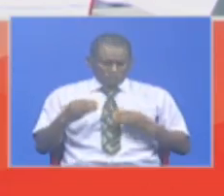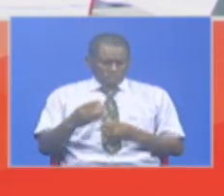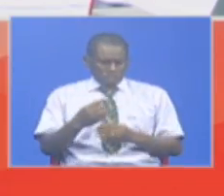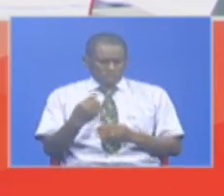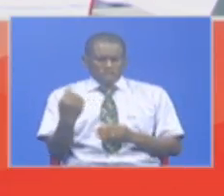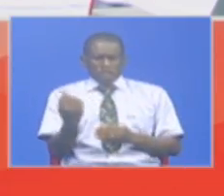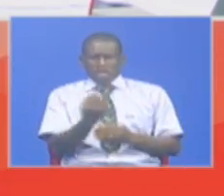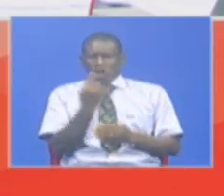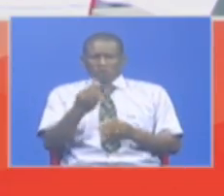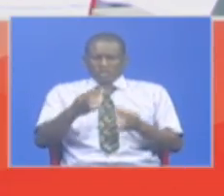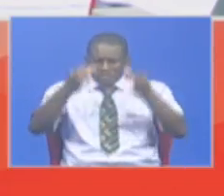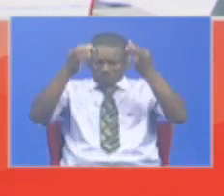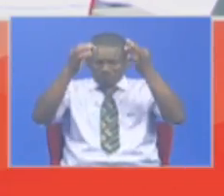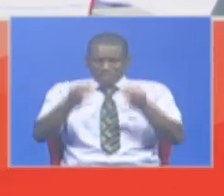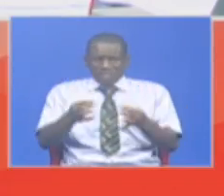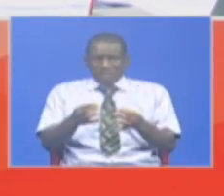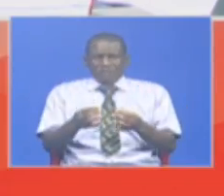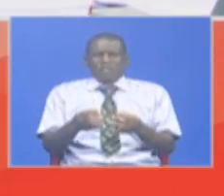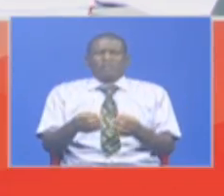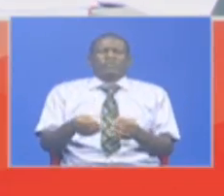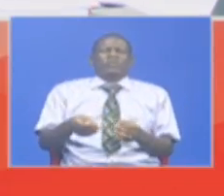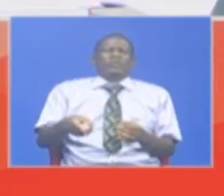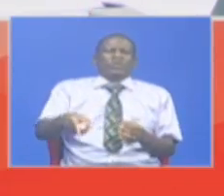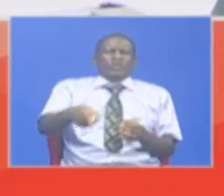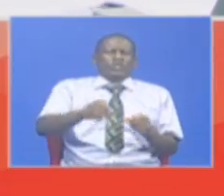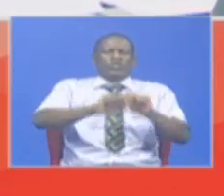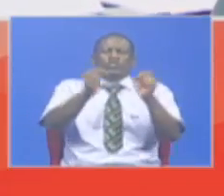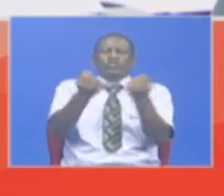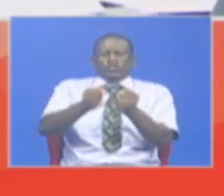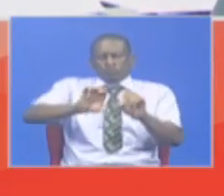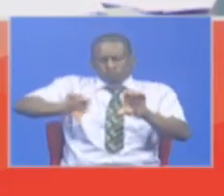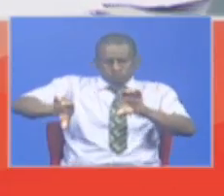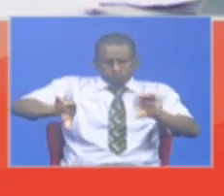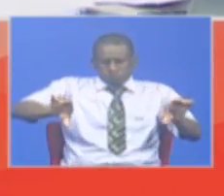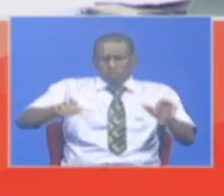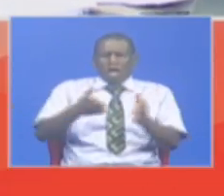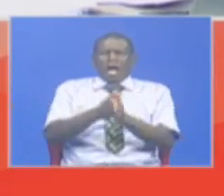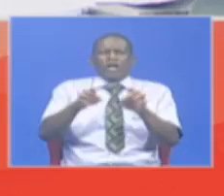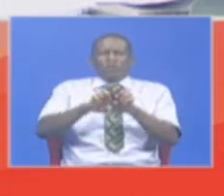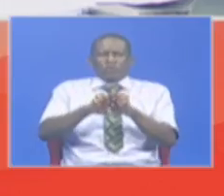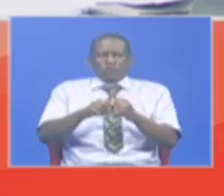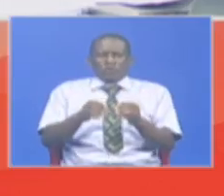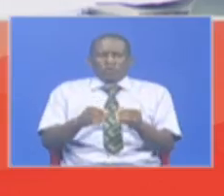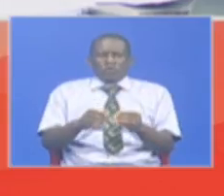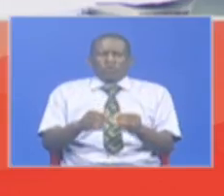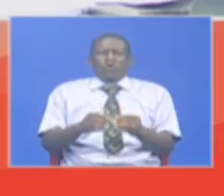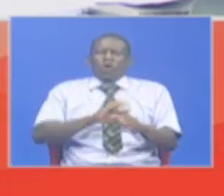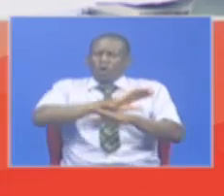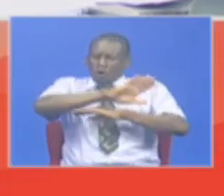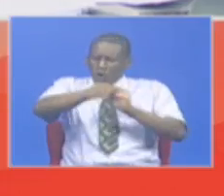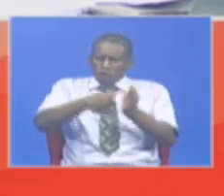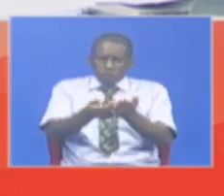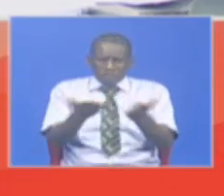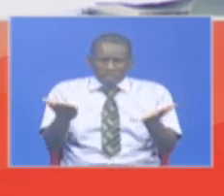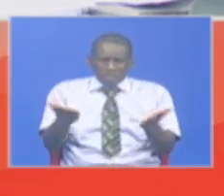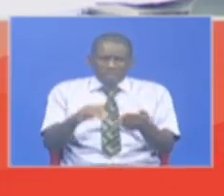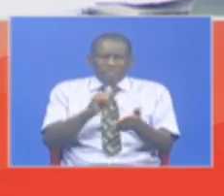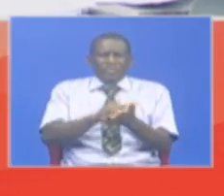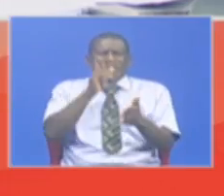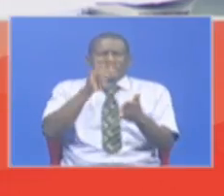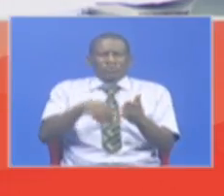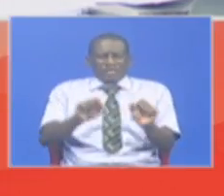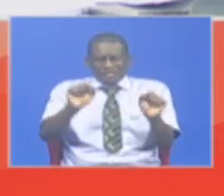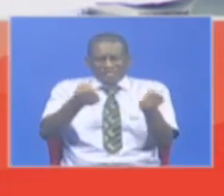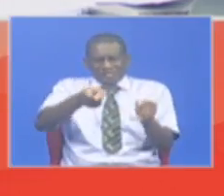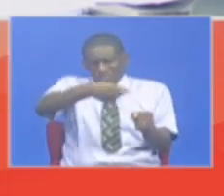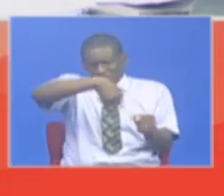the determinants. Thank you. If we social distance and we do the mask, all those measures, I think that's what we're going to save us at